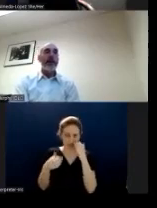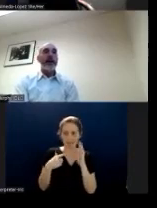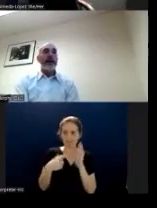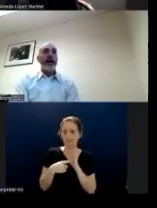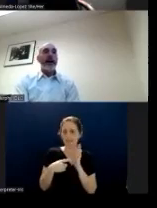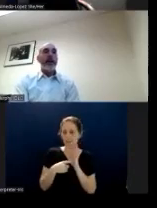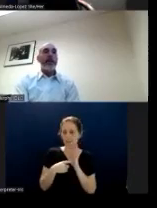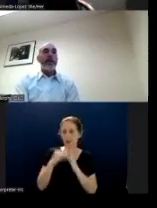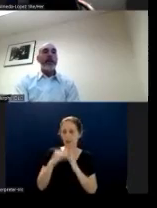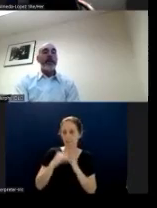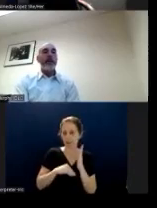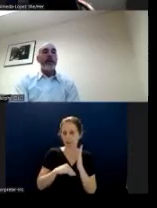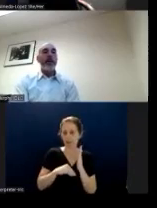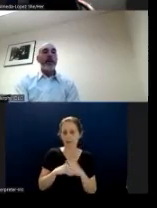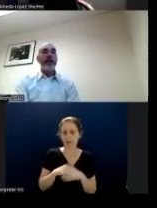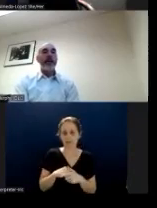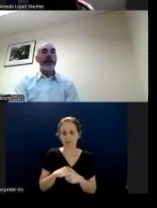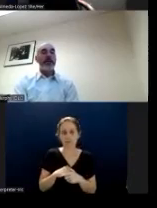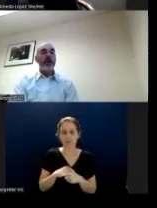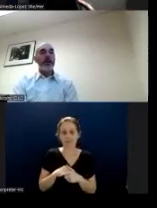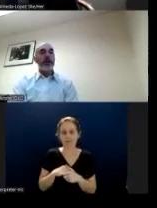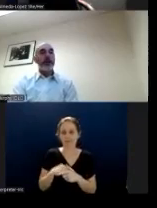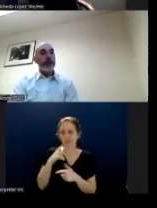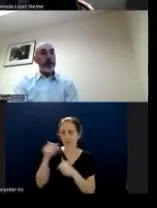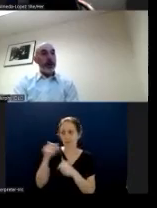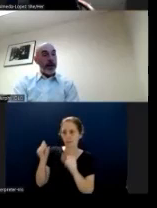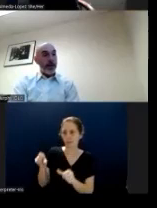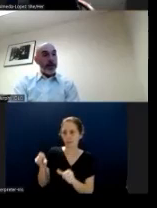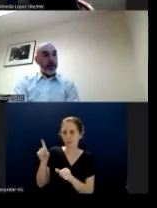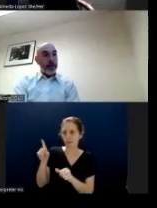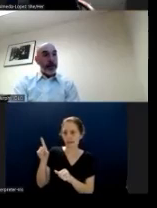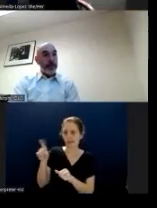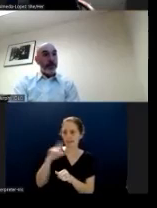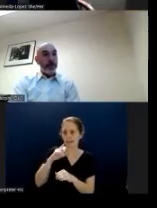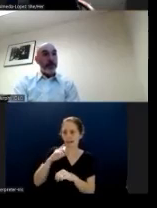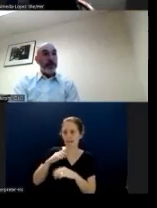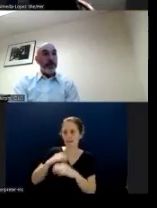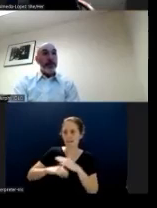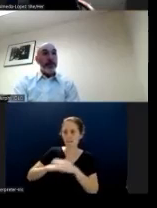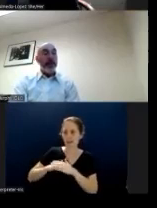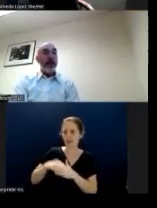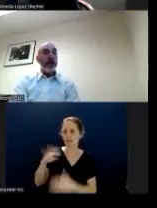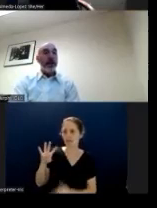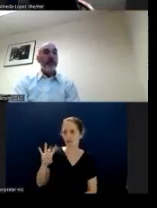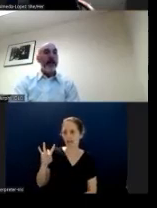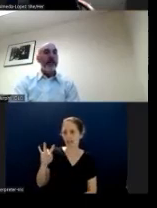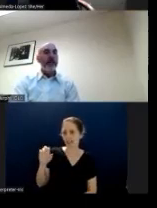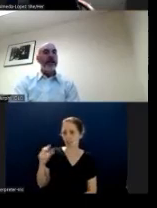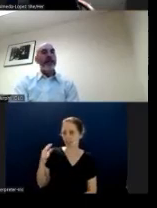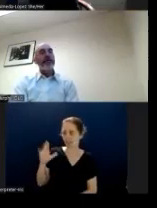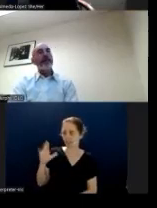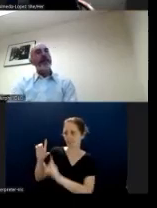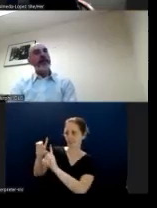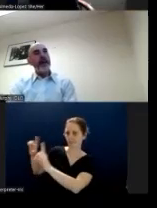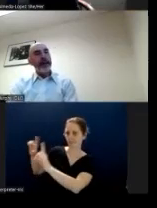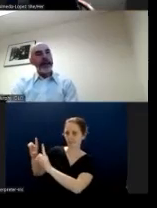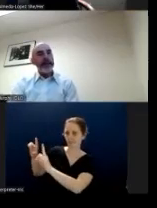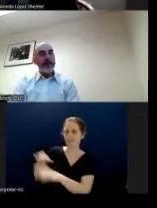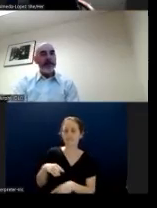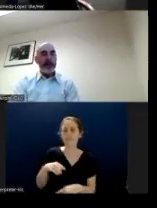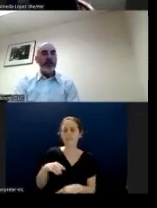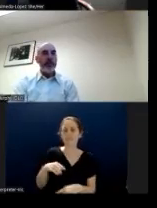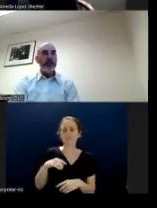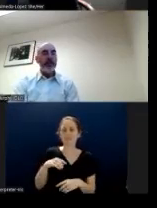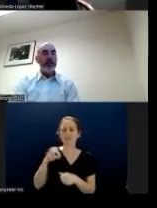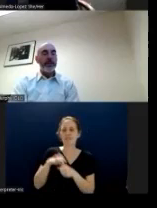ballot posted near it that's no higher than 48 inches. And voting levers,